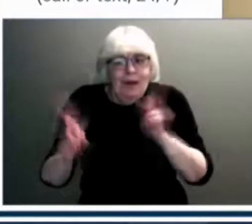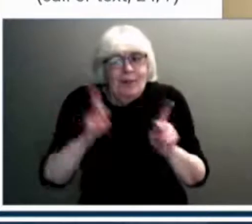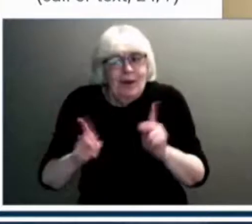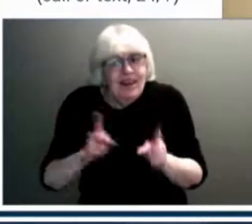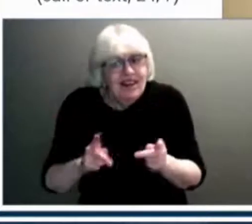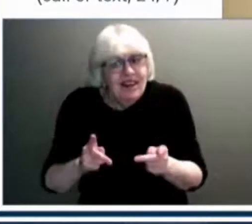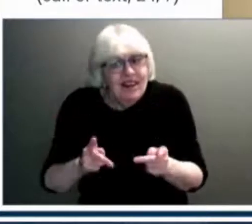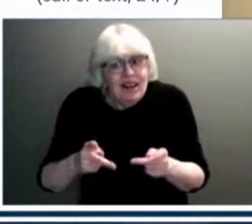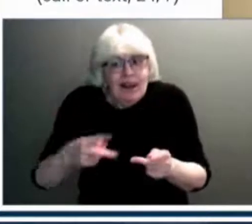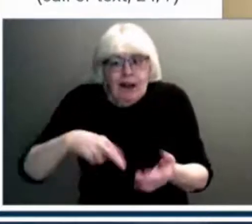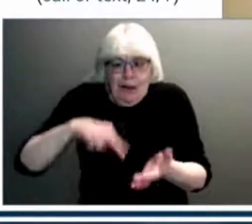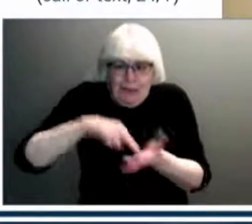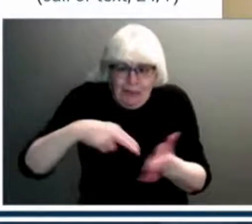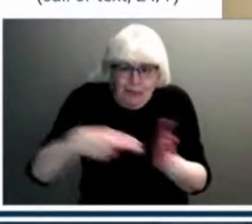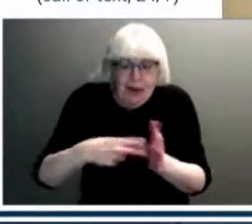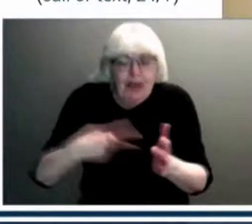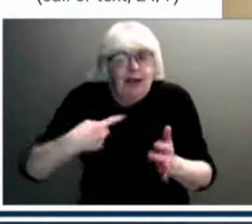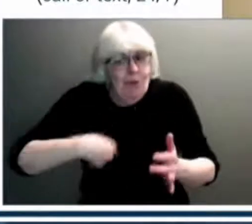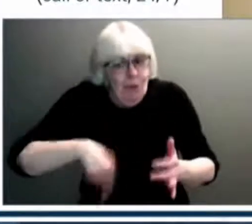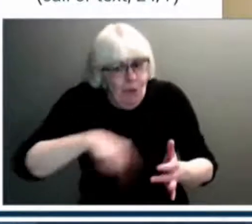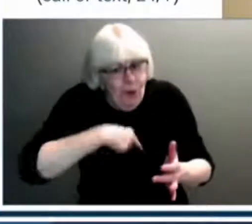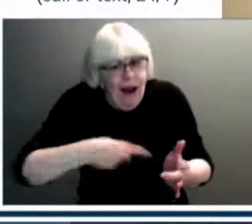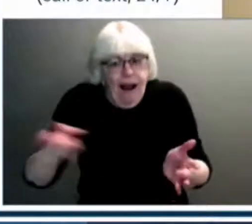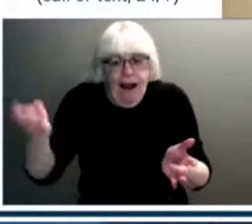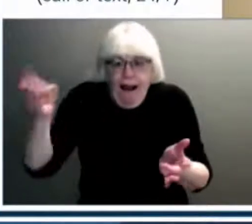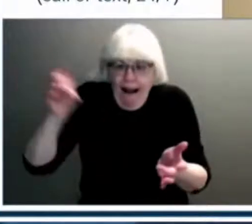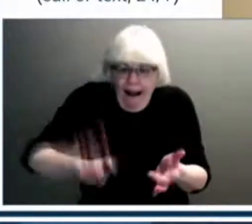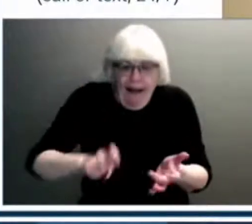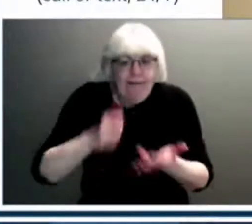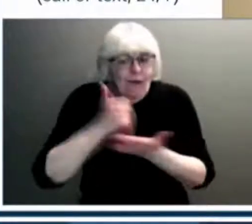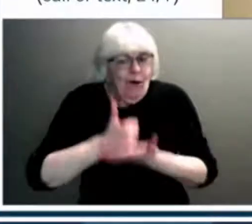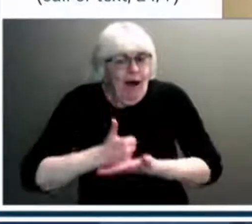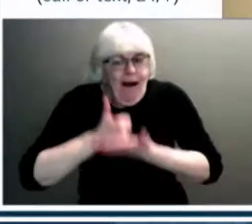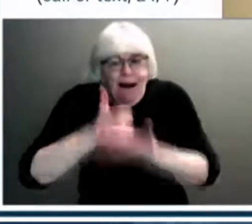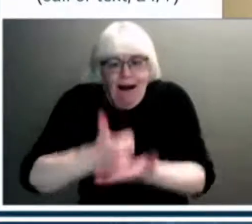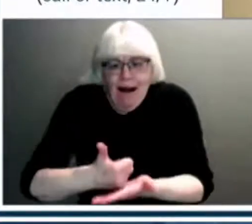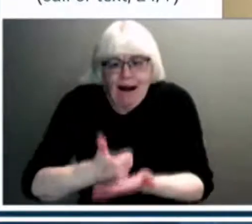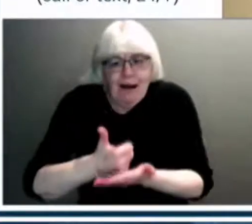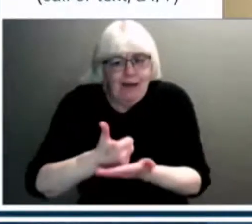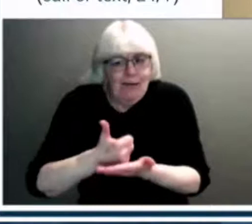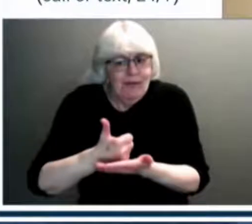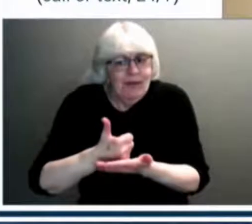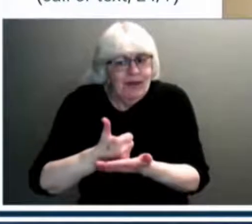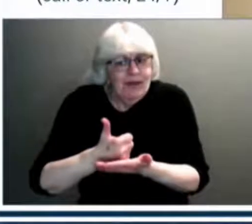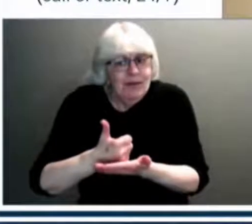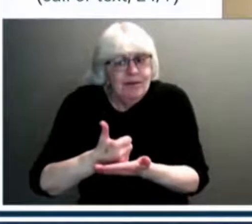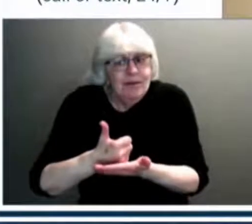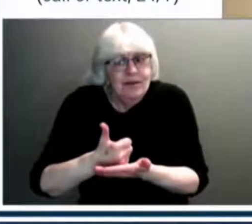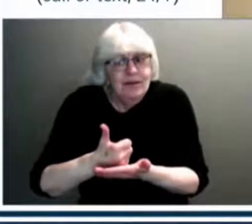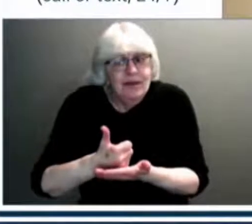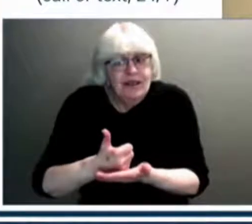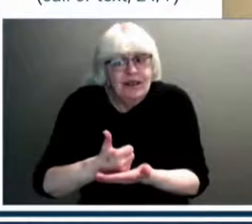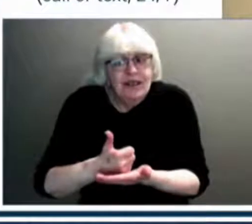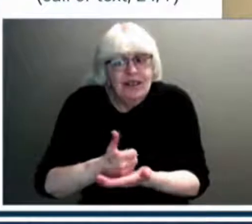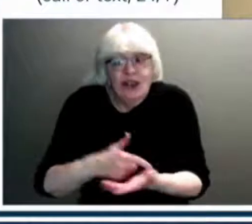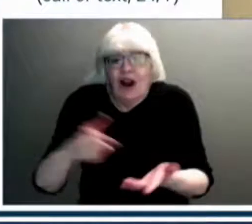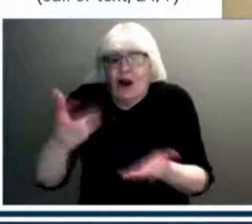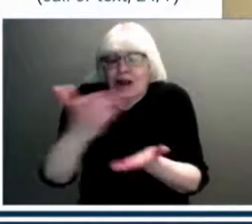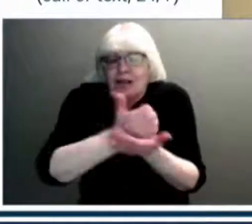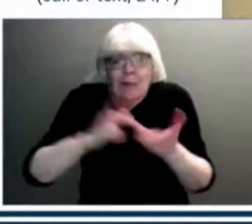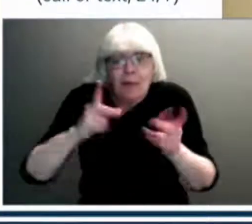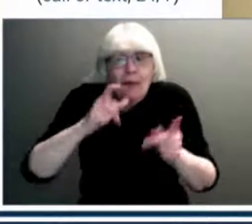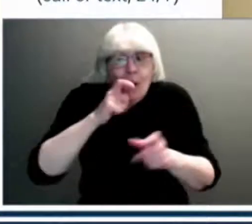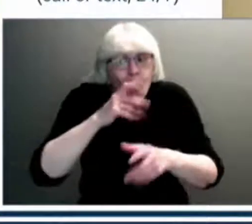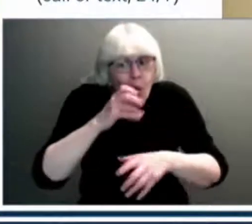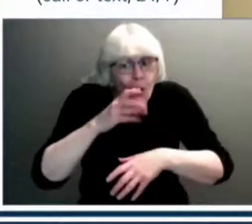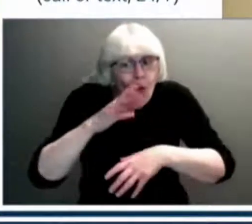can to protect critical health services and urgent cancer care for patients who need it the most. This means reducing